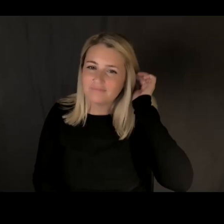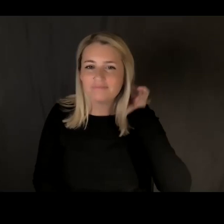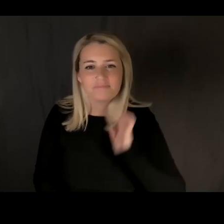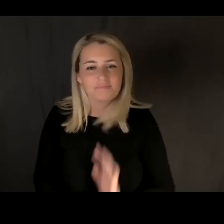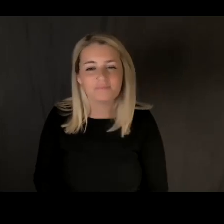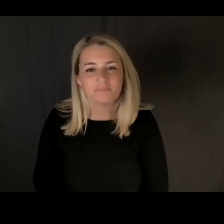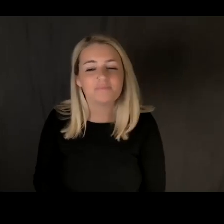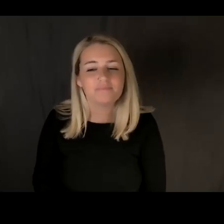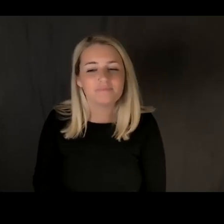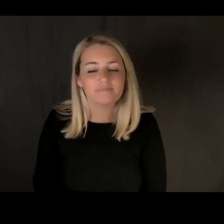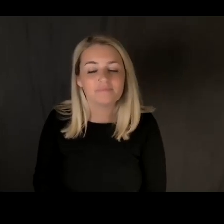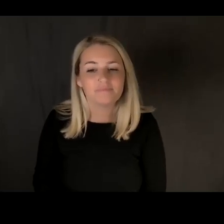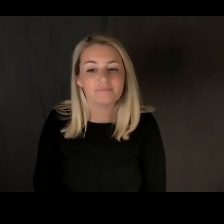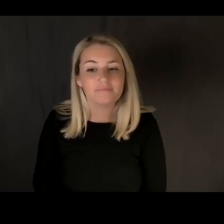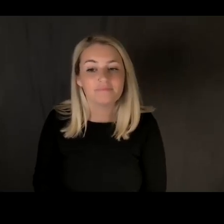They work.